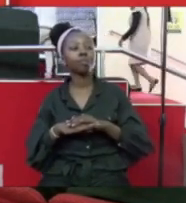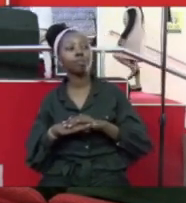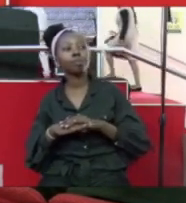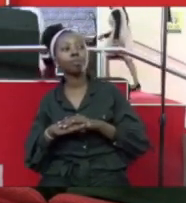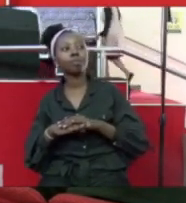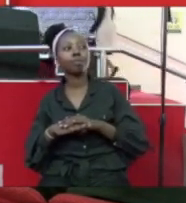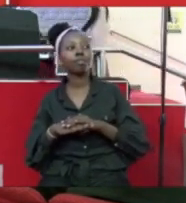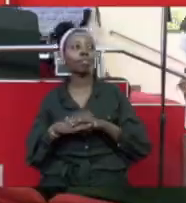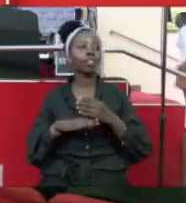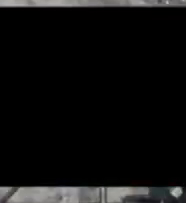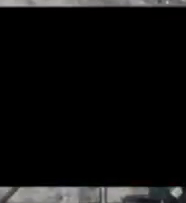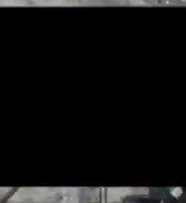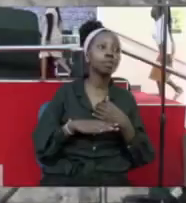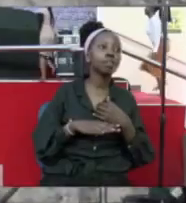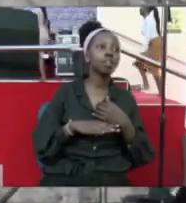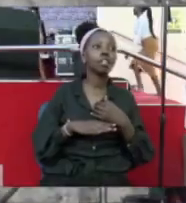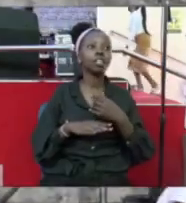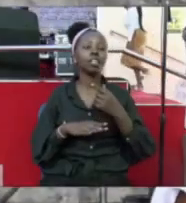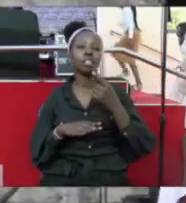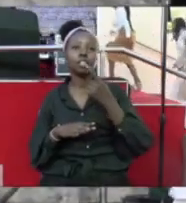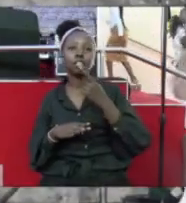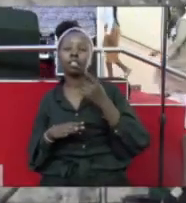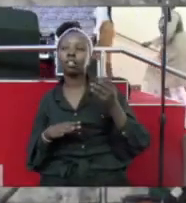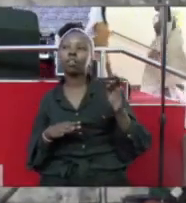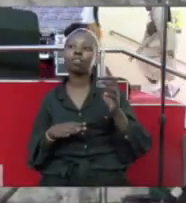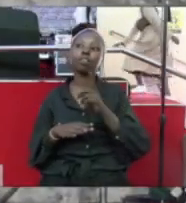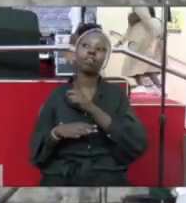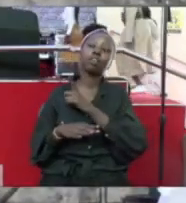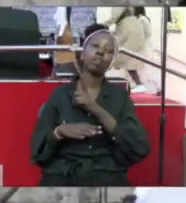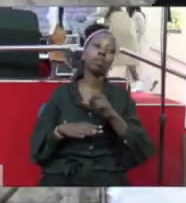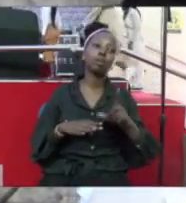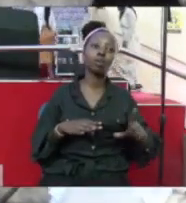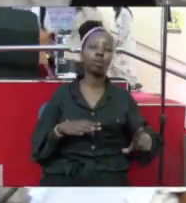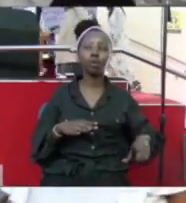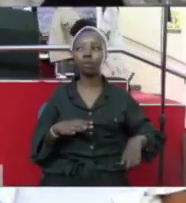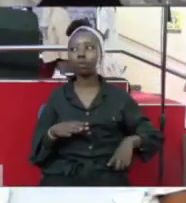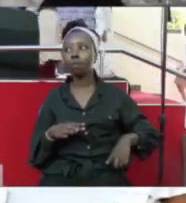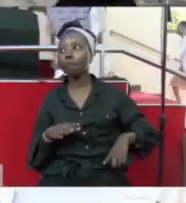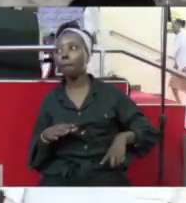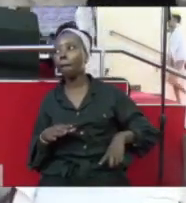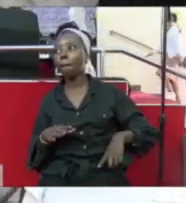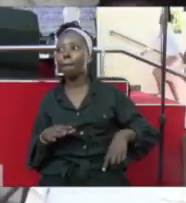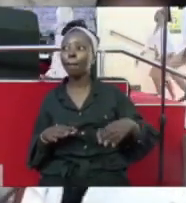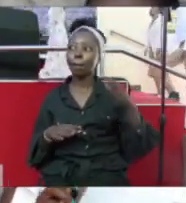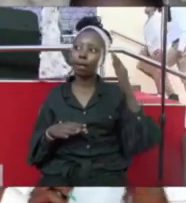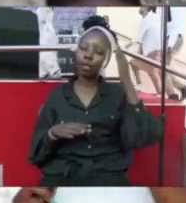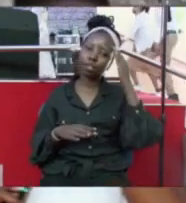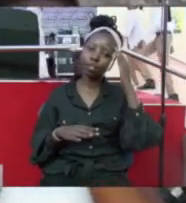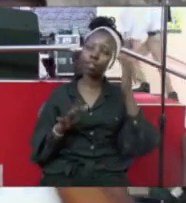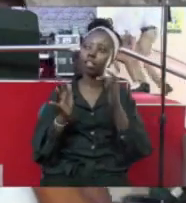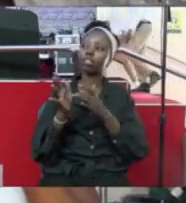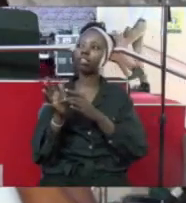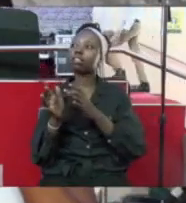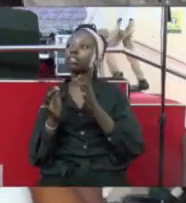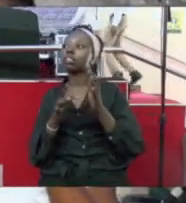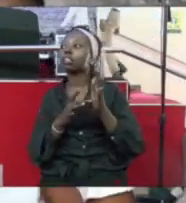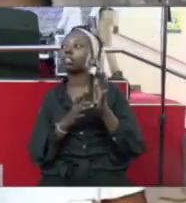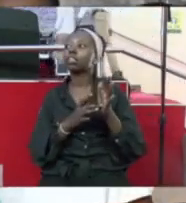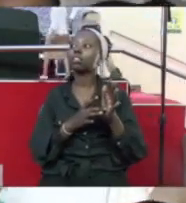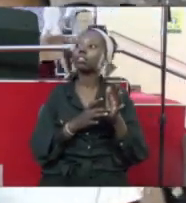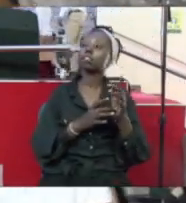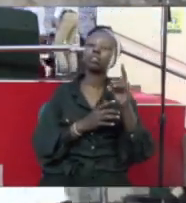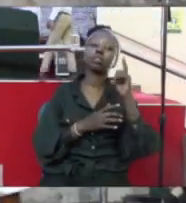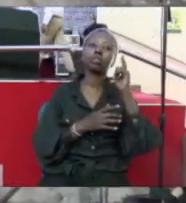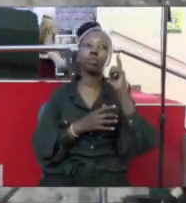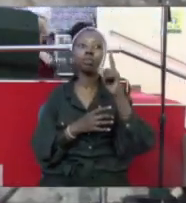Yeah, I've tested of the Lord, and I know that